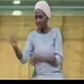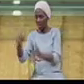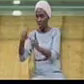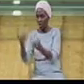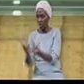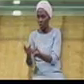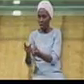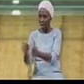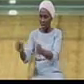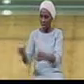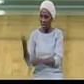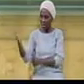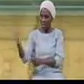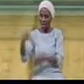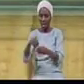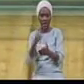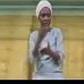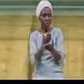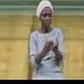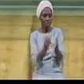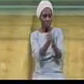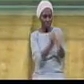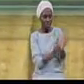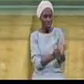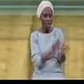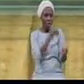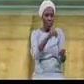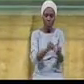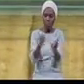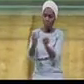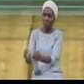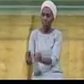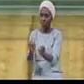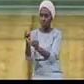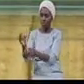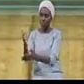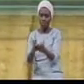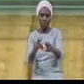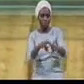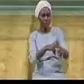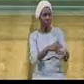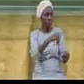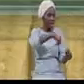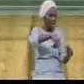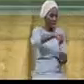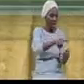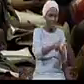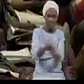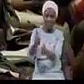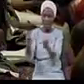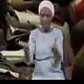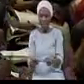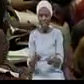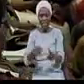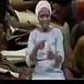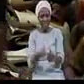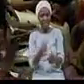capital of our nation, some salt all over this nation. Things will change.